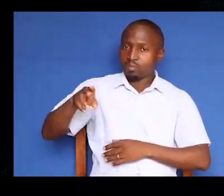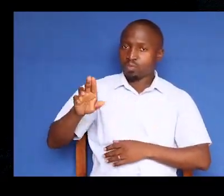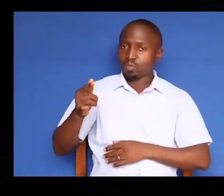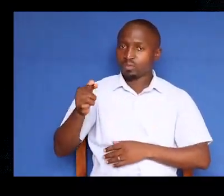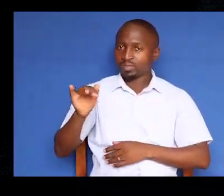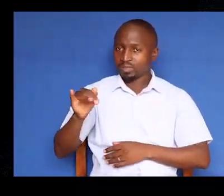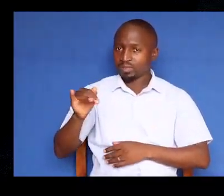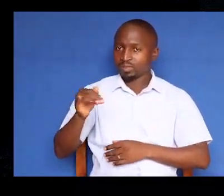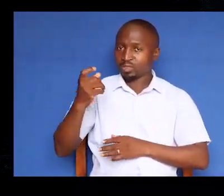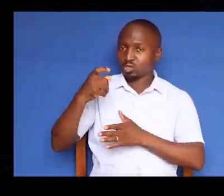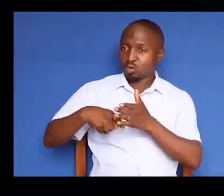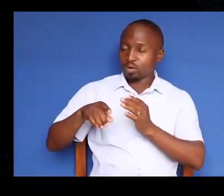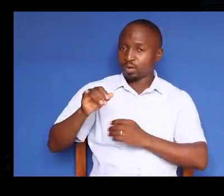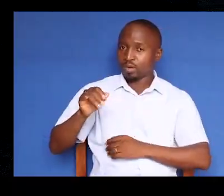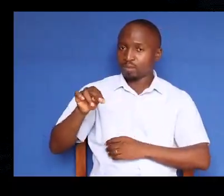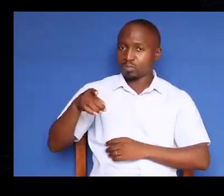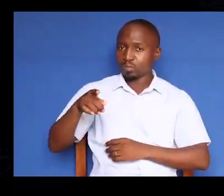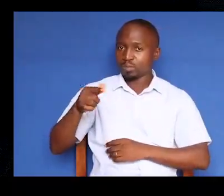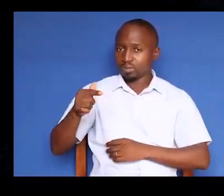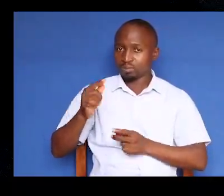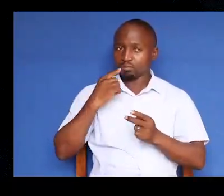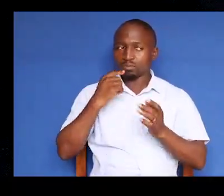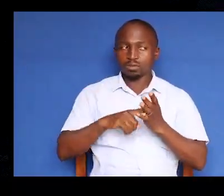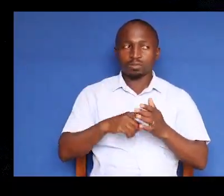take VAT rate